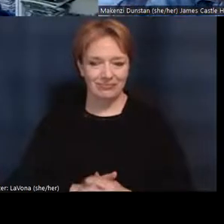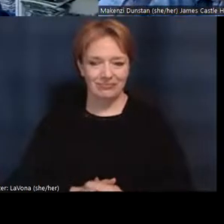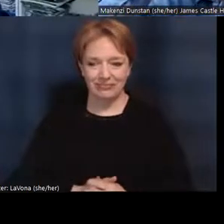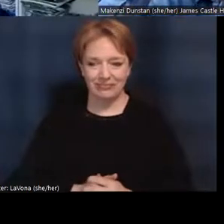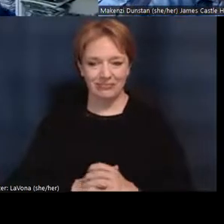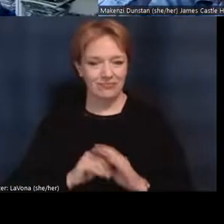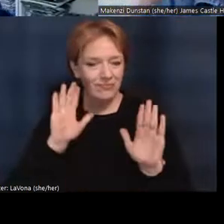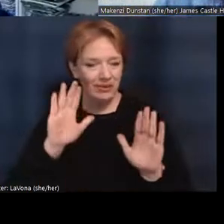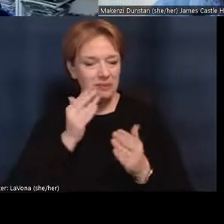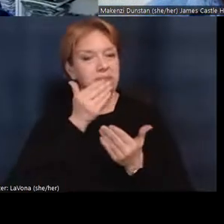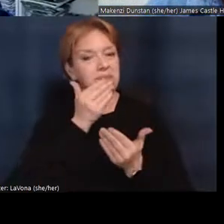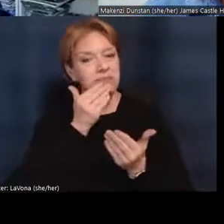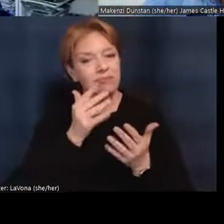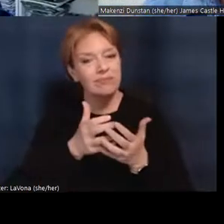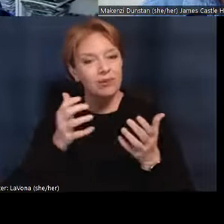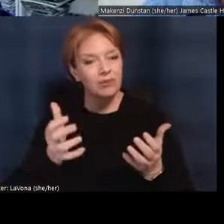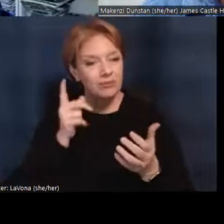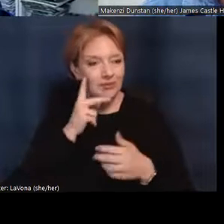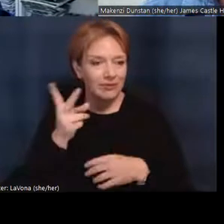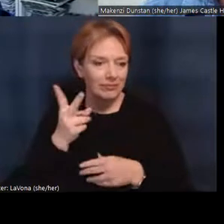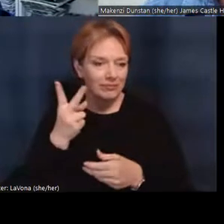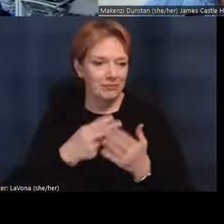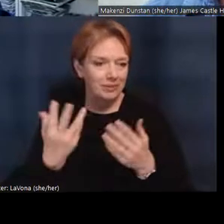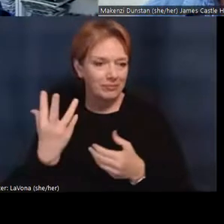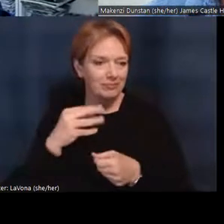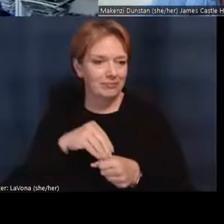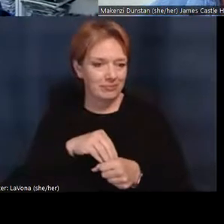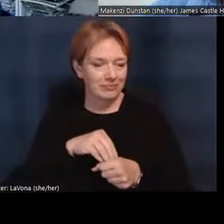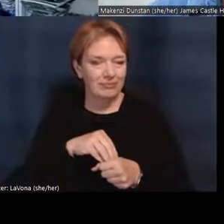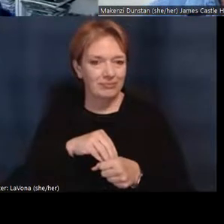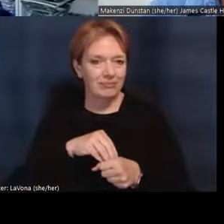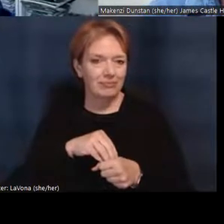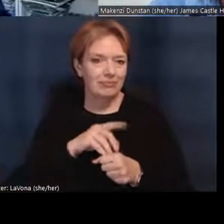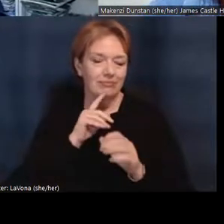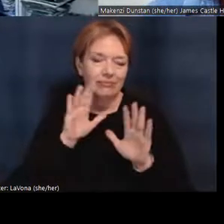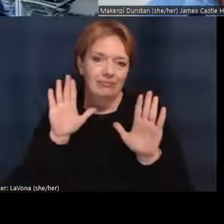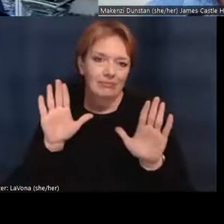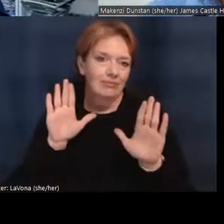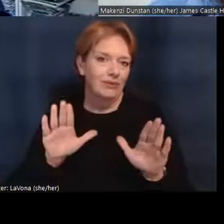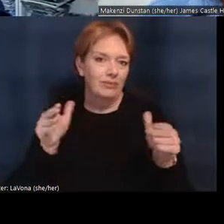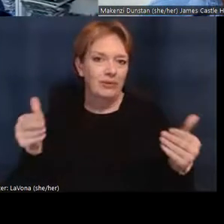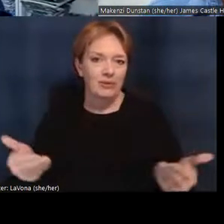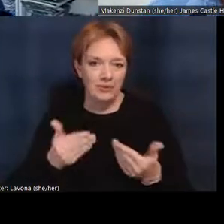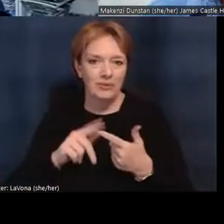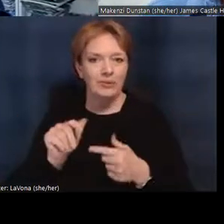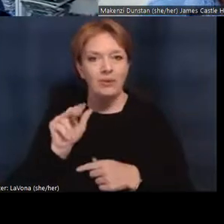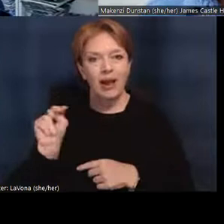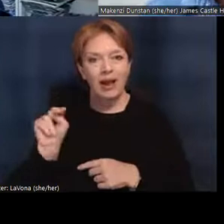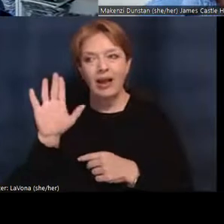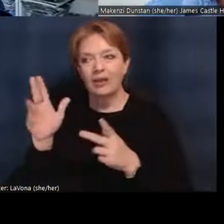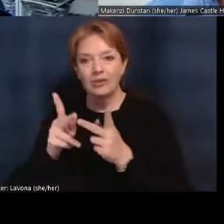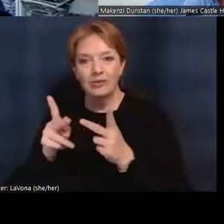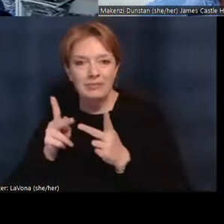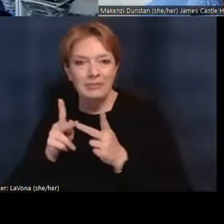Wonderful. Well, thank you so much, Margaret and Frances, for such an incredible introduction to Anne, her space, and her